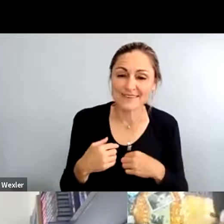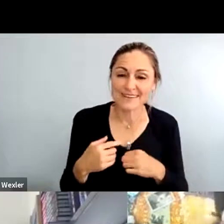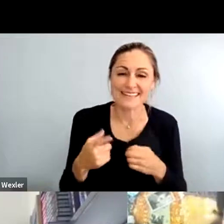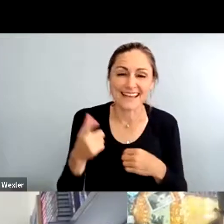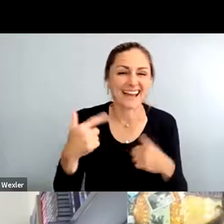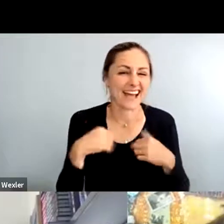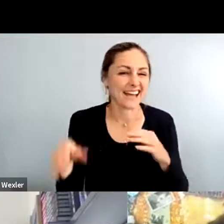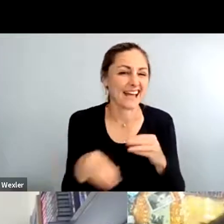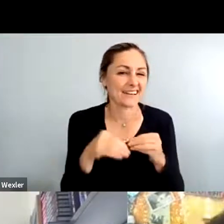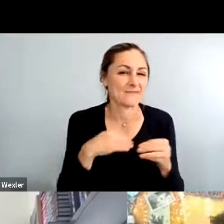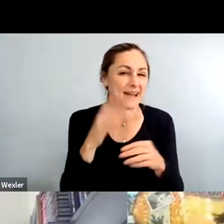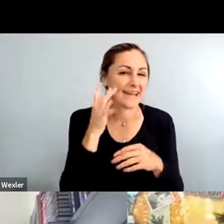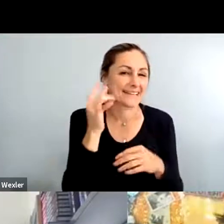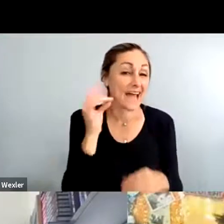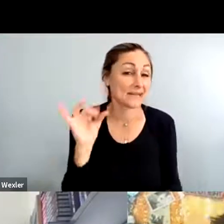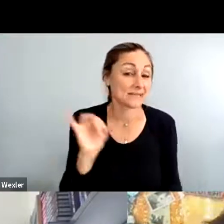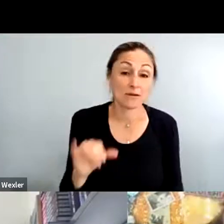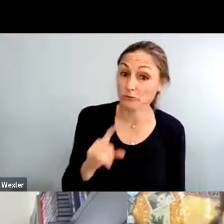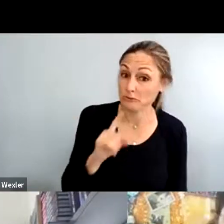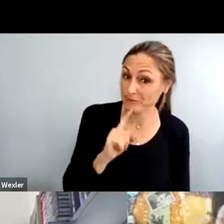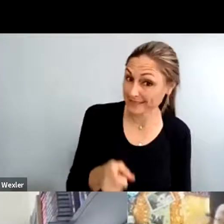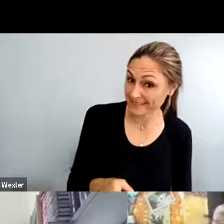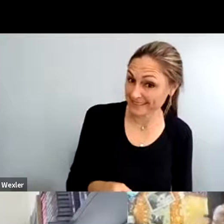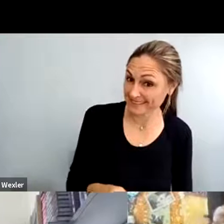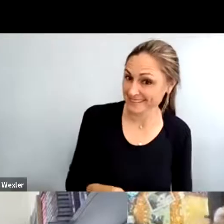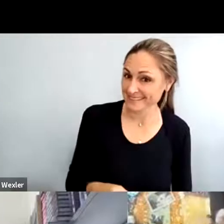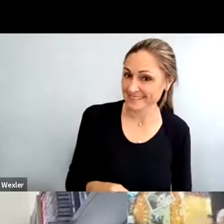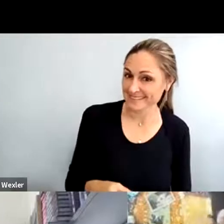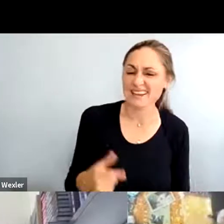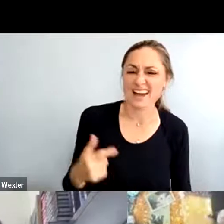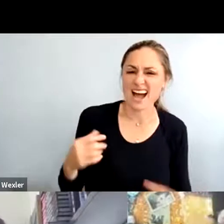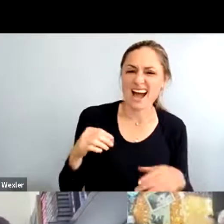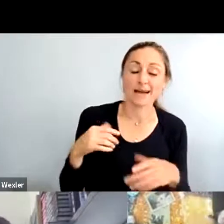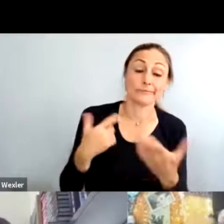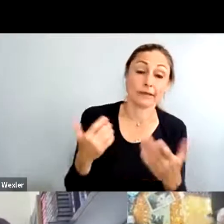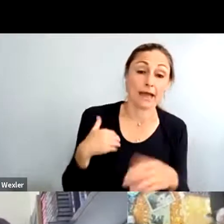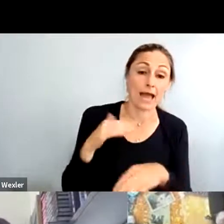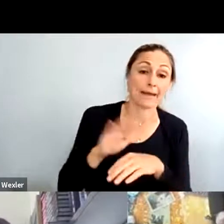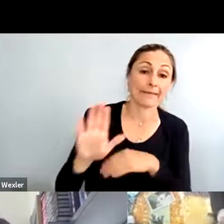my cats in there too. So. Yeah, she did. I'm at their service though. Yes.